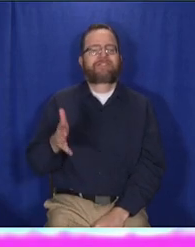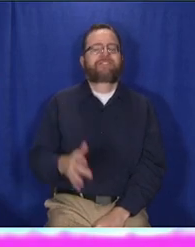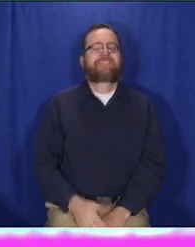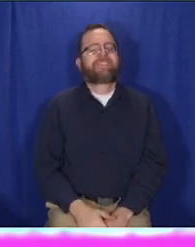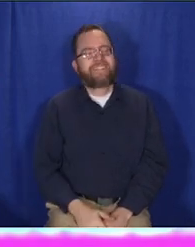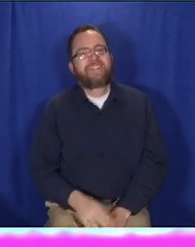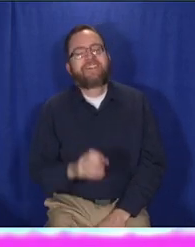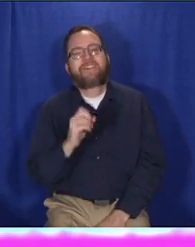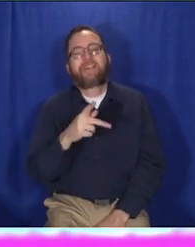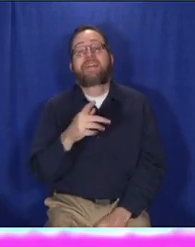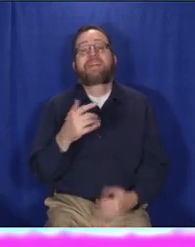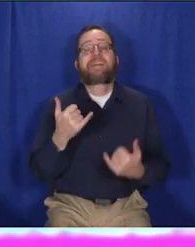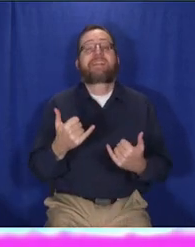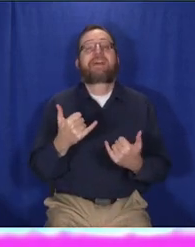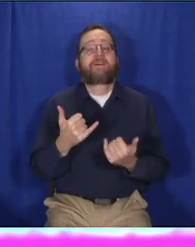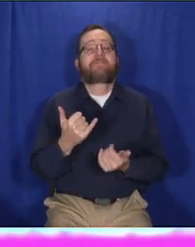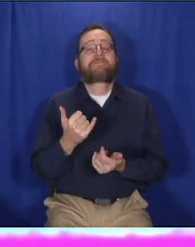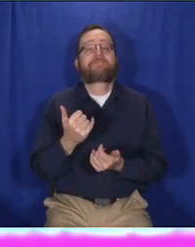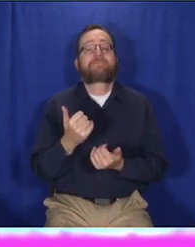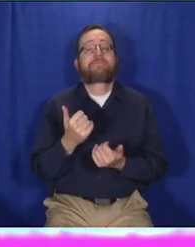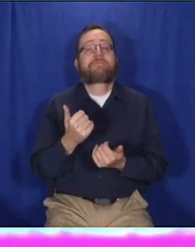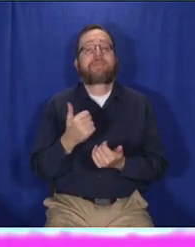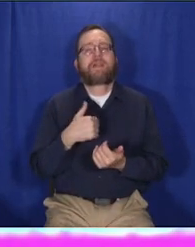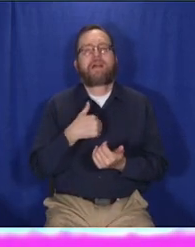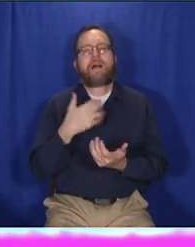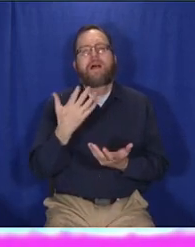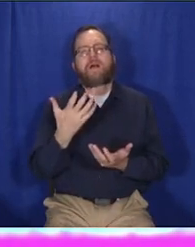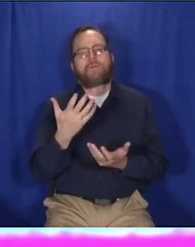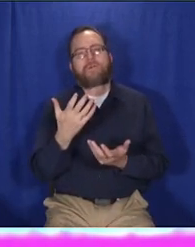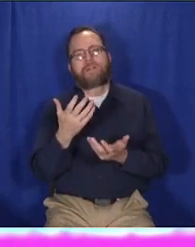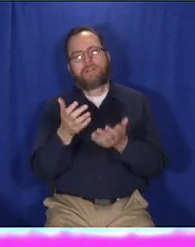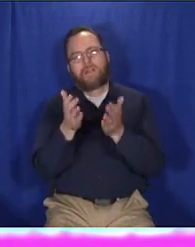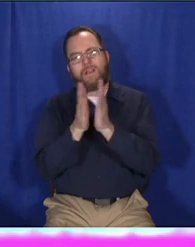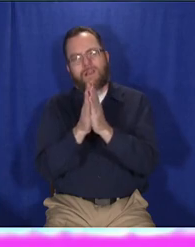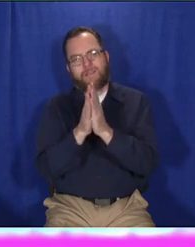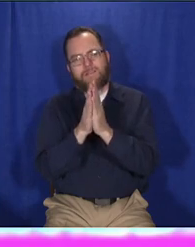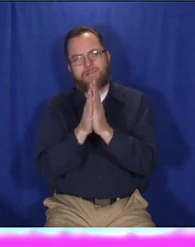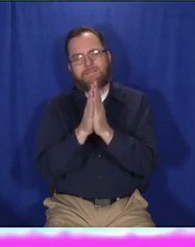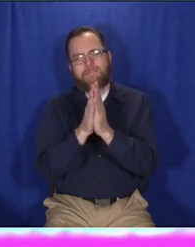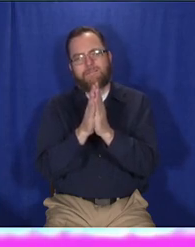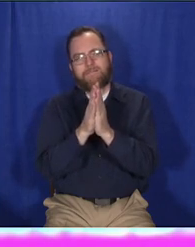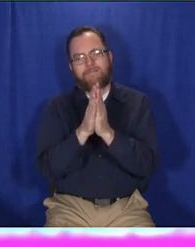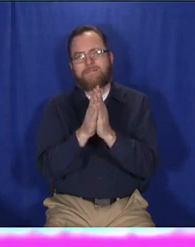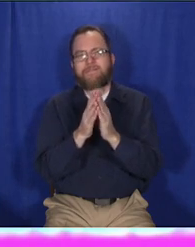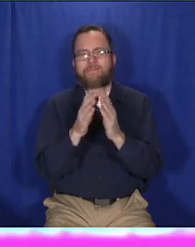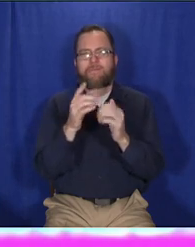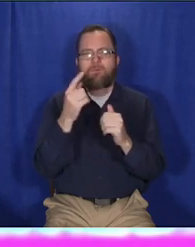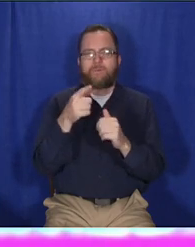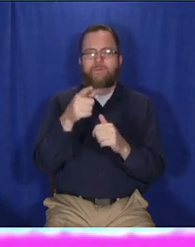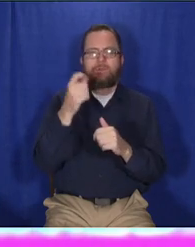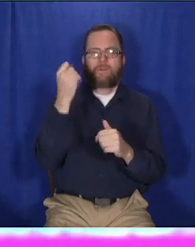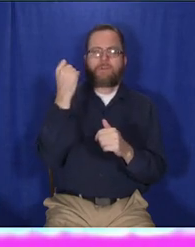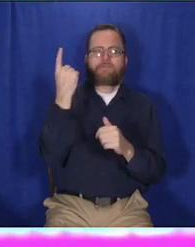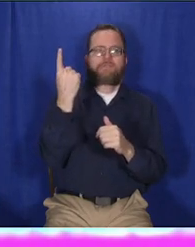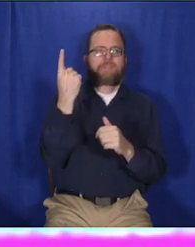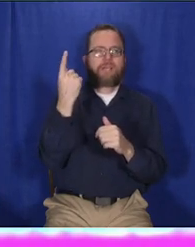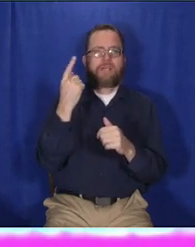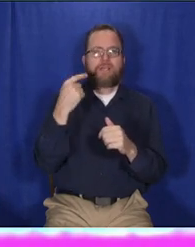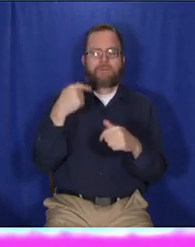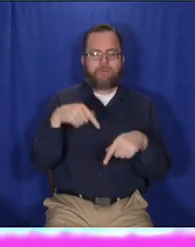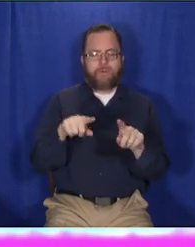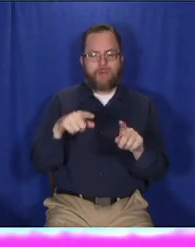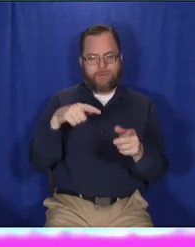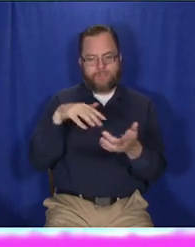these verses last week. But before we do that, I want to ask you a question to just kind of frame our time together in God's